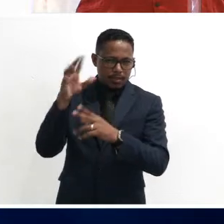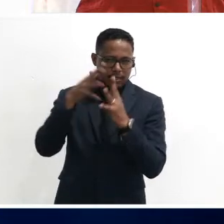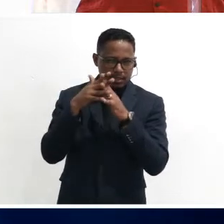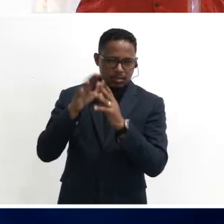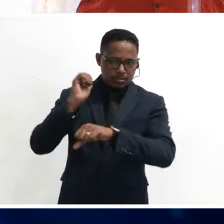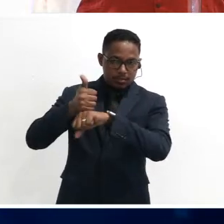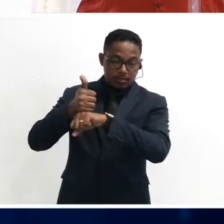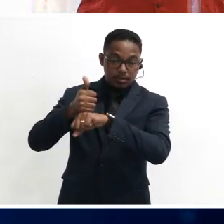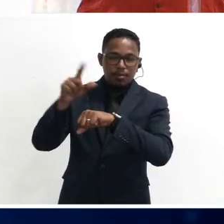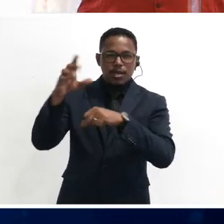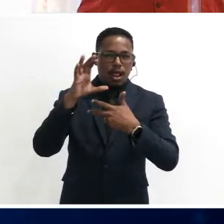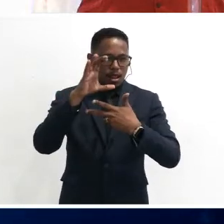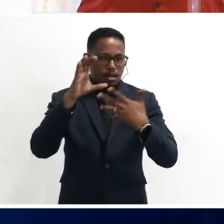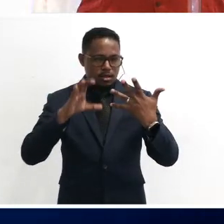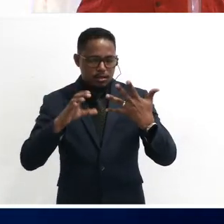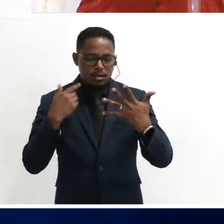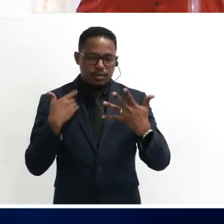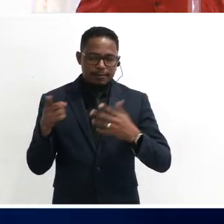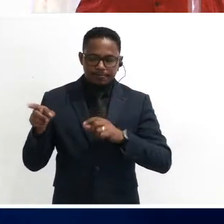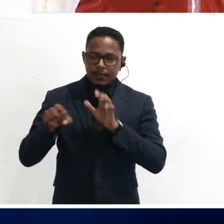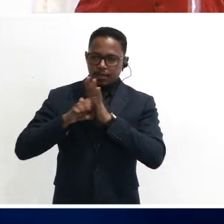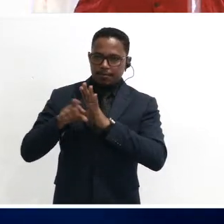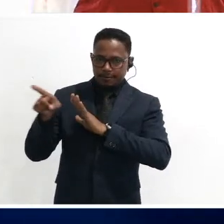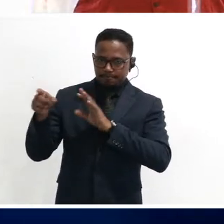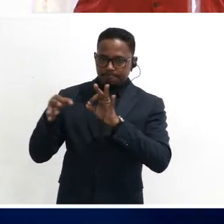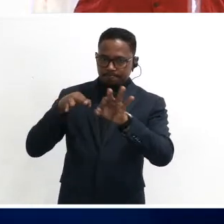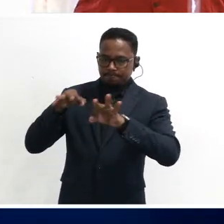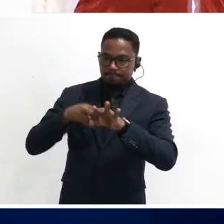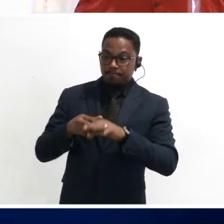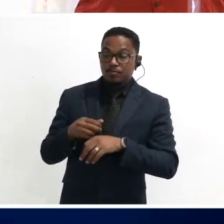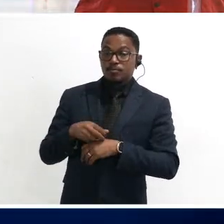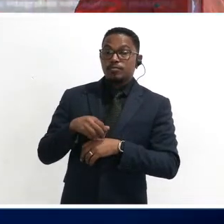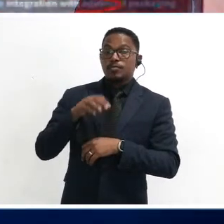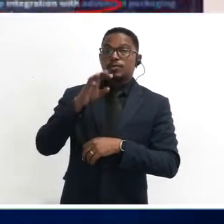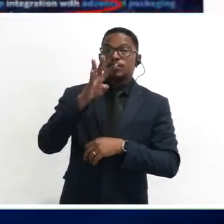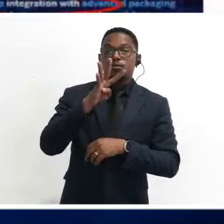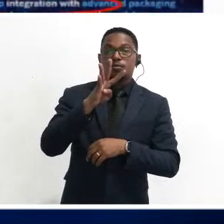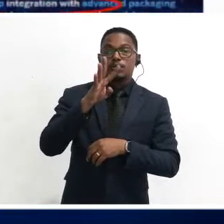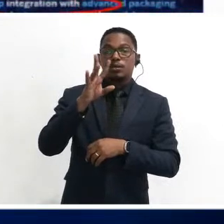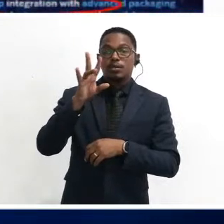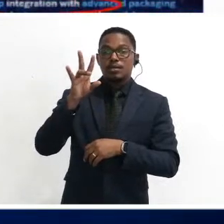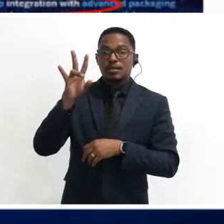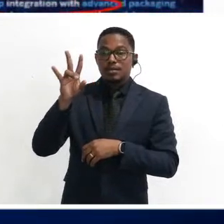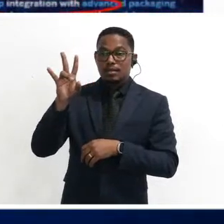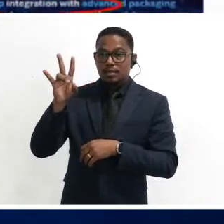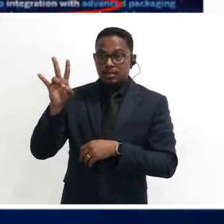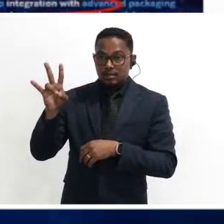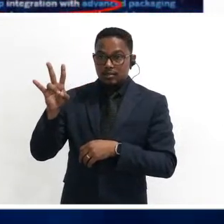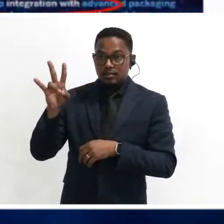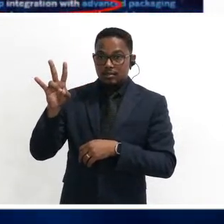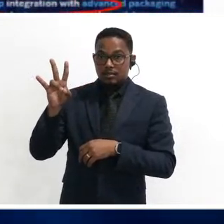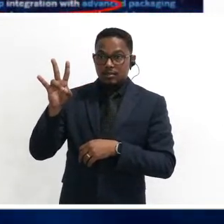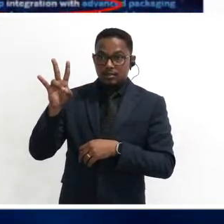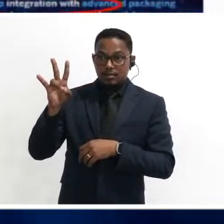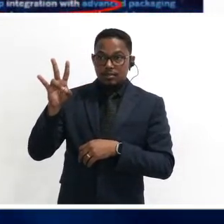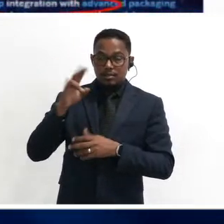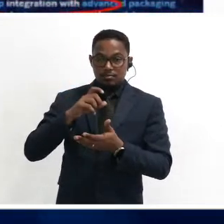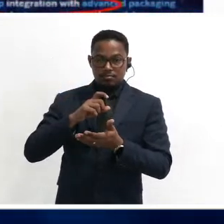active tiles, 5 different fab process nodes, 100 billion